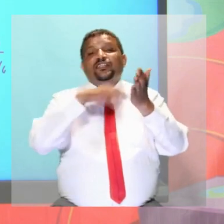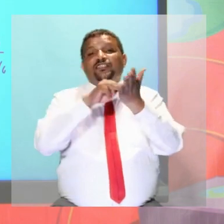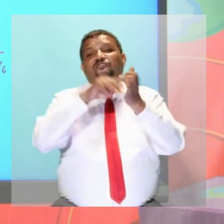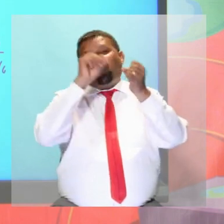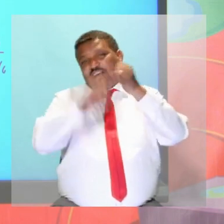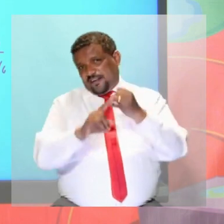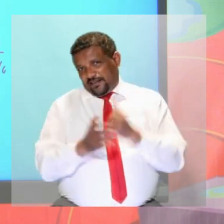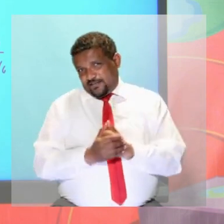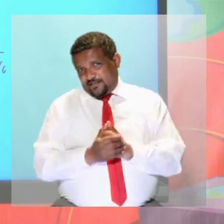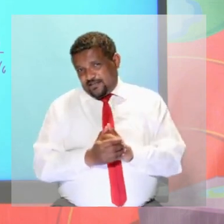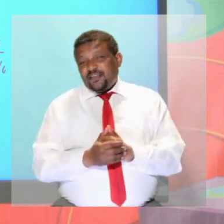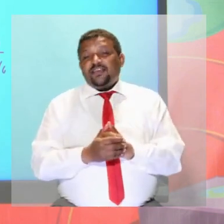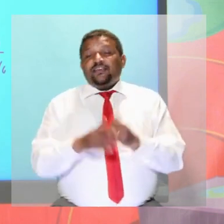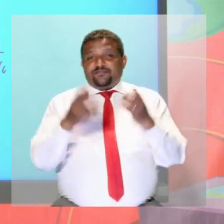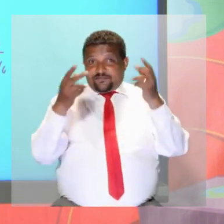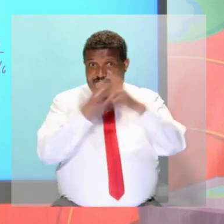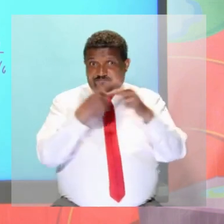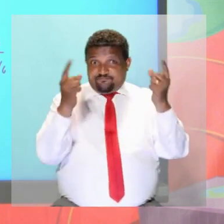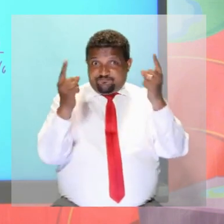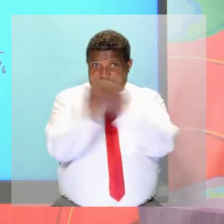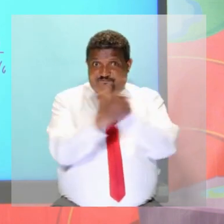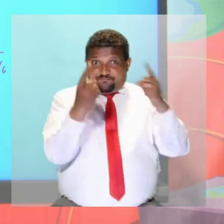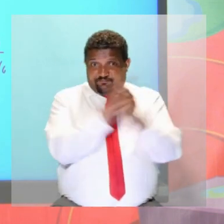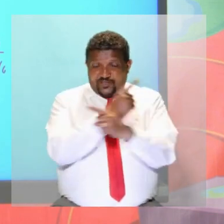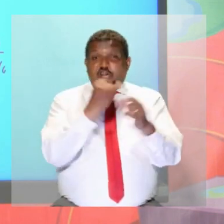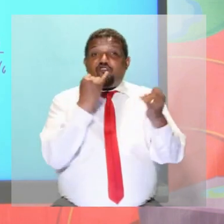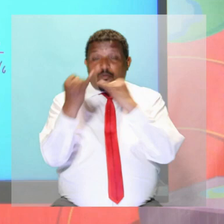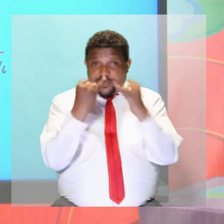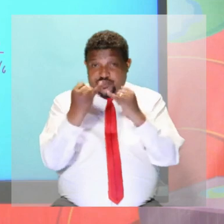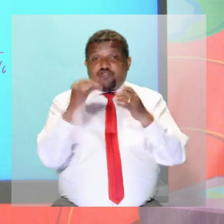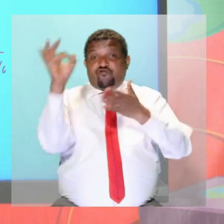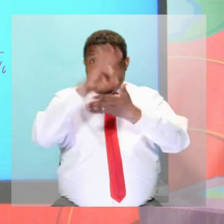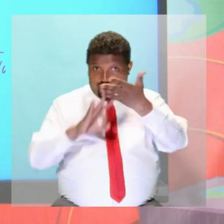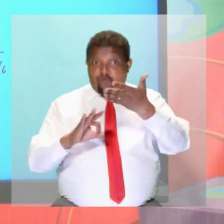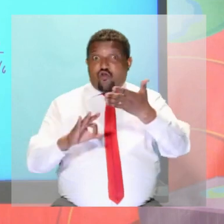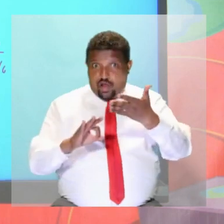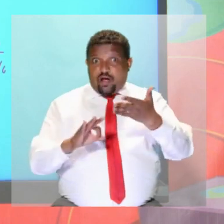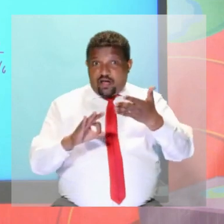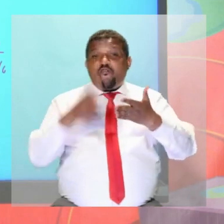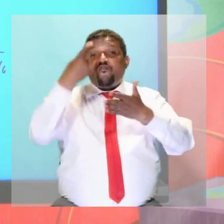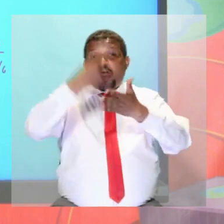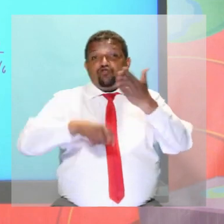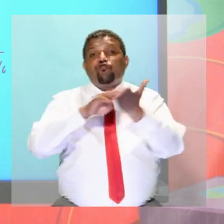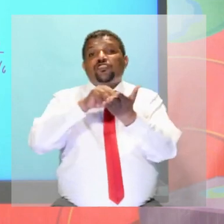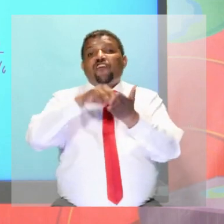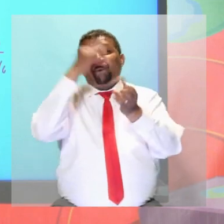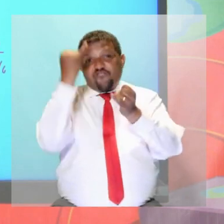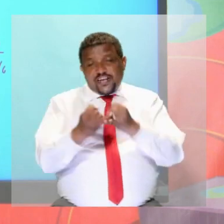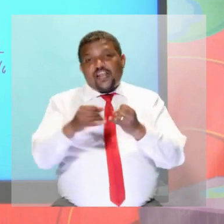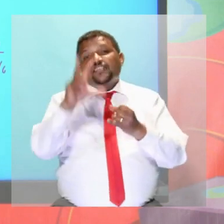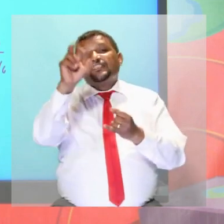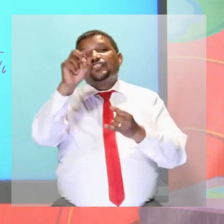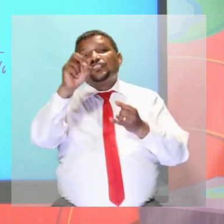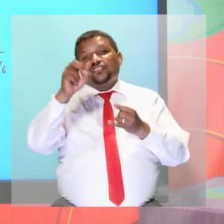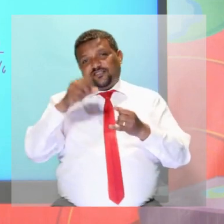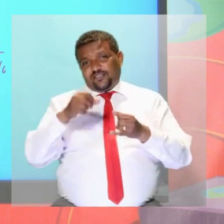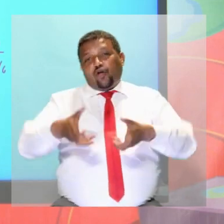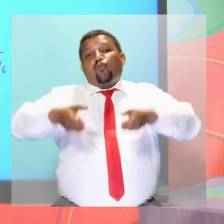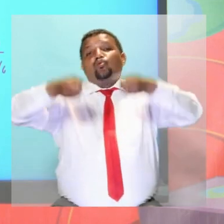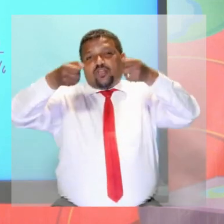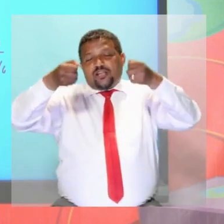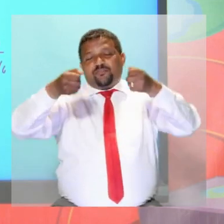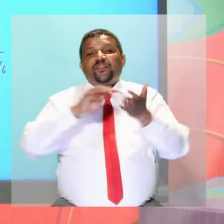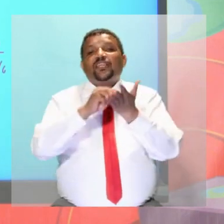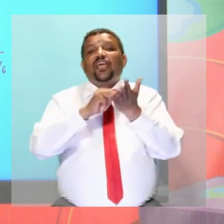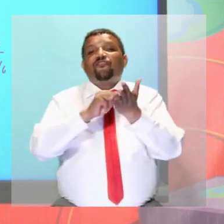teff final. And when we substitute this information on this formula, the value of teff final is 30 quintal and